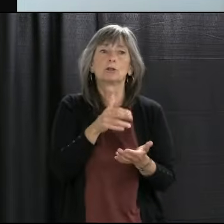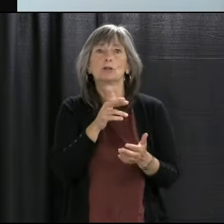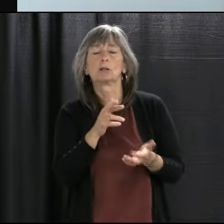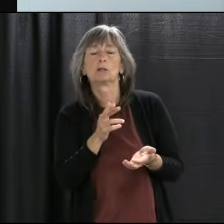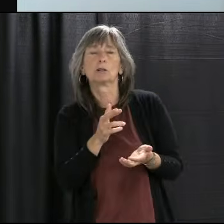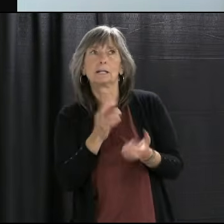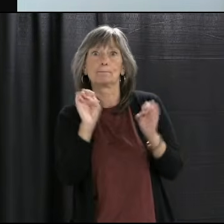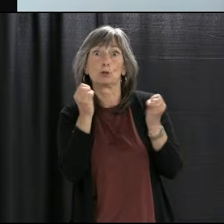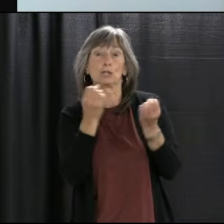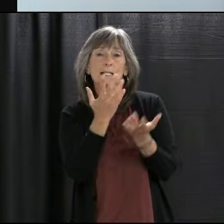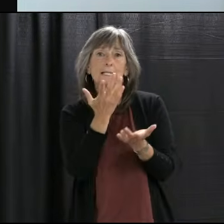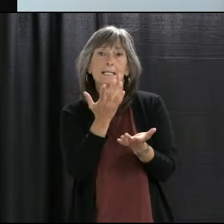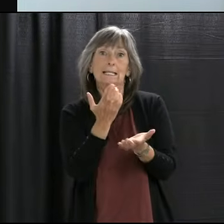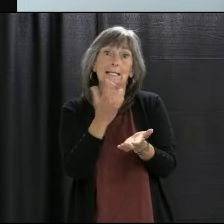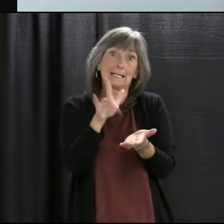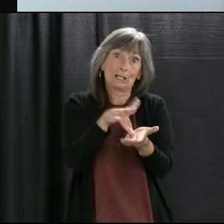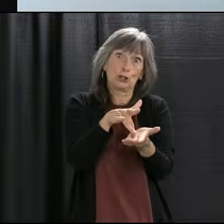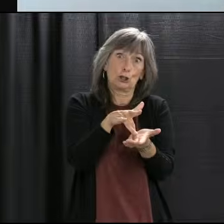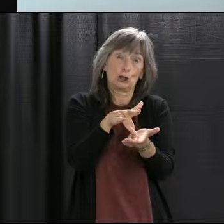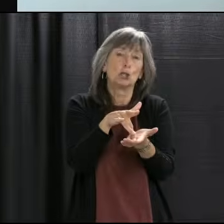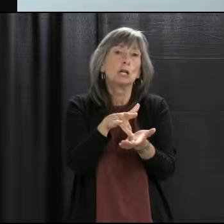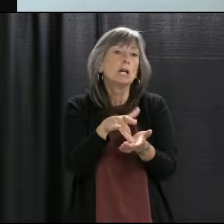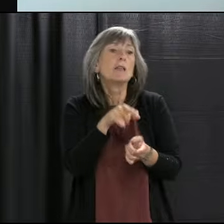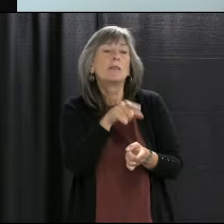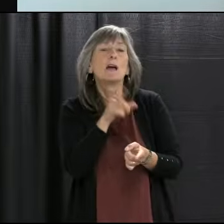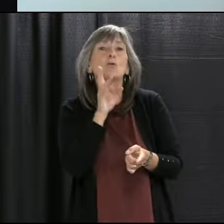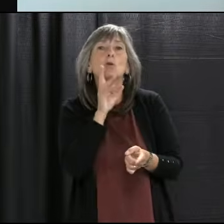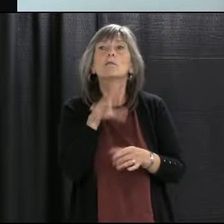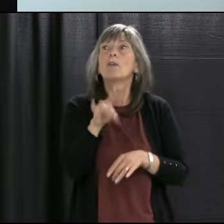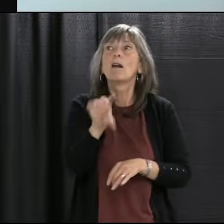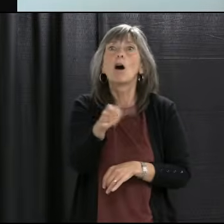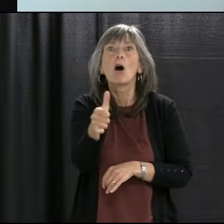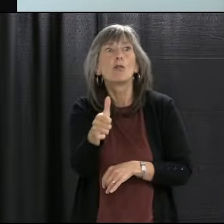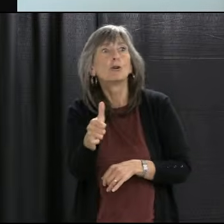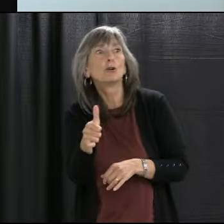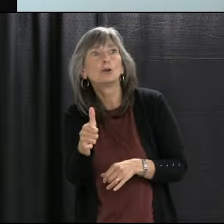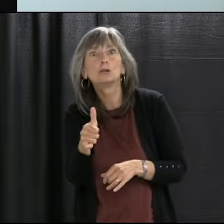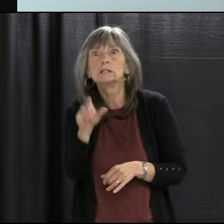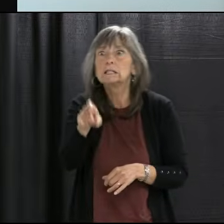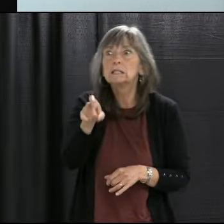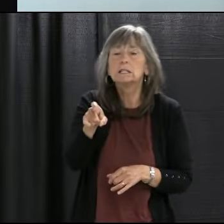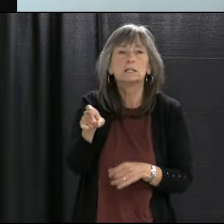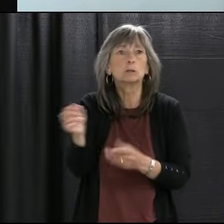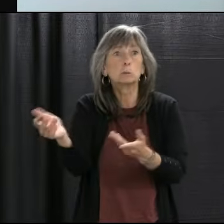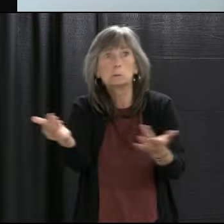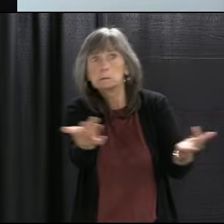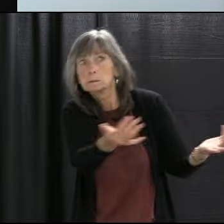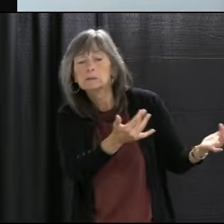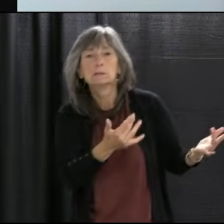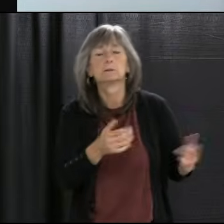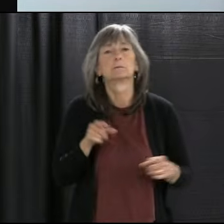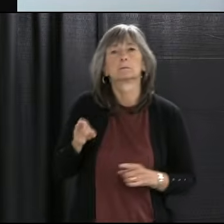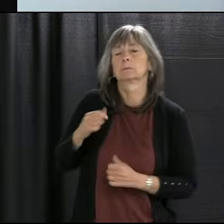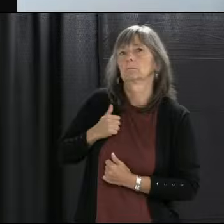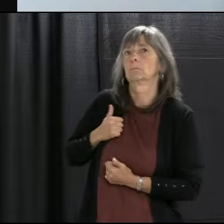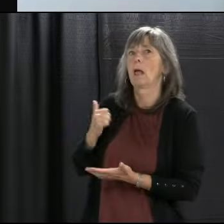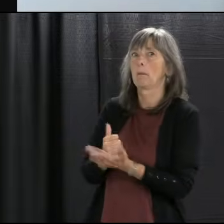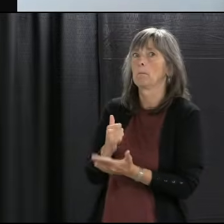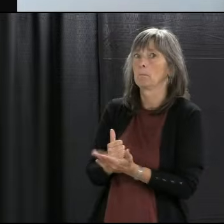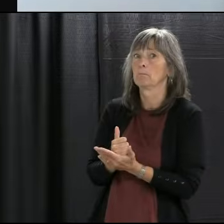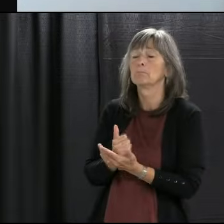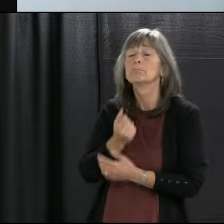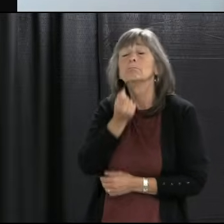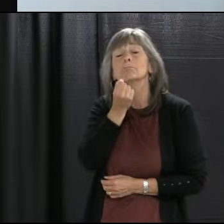reconnaissance team who will actually be working on what other resources need to be brought in. It is stressful.